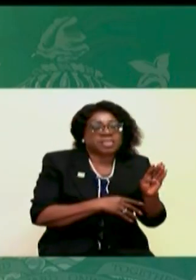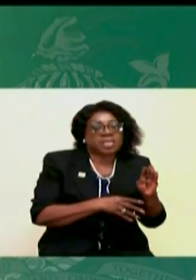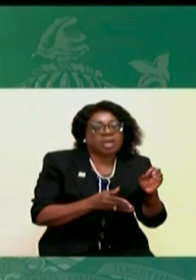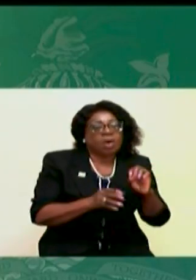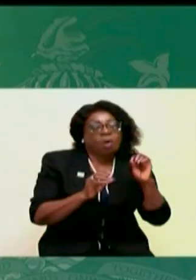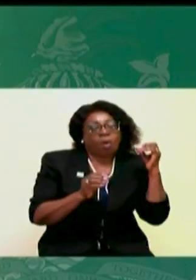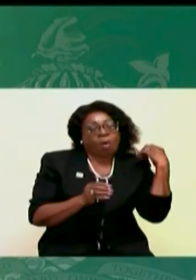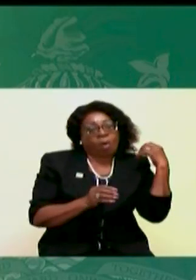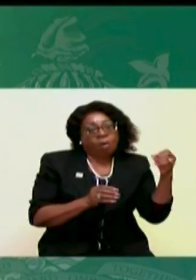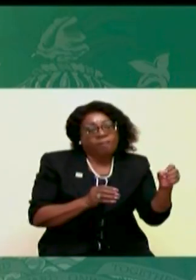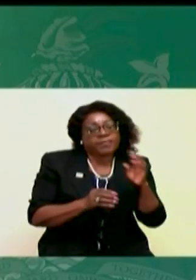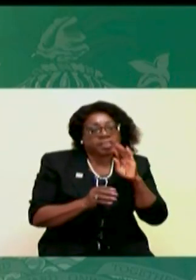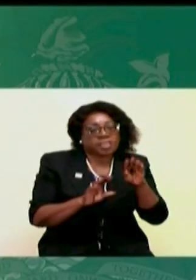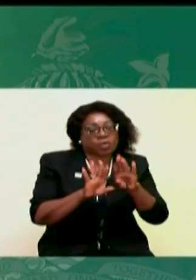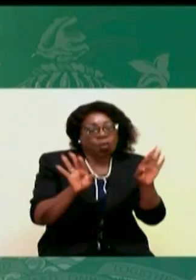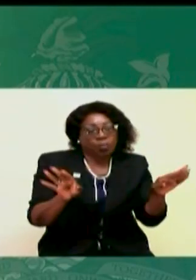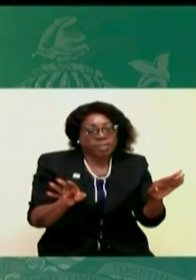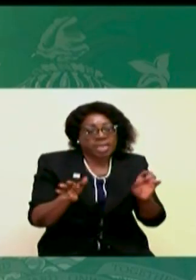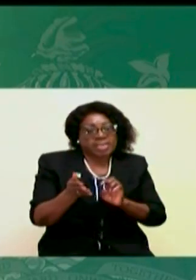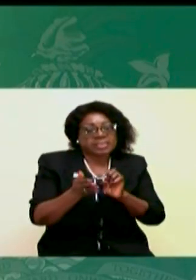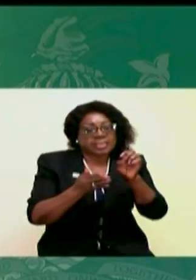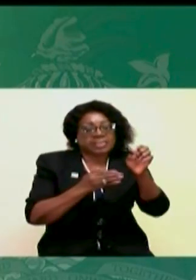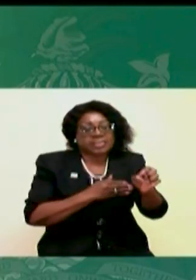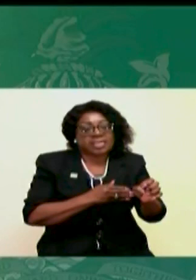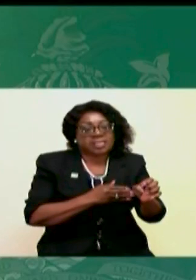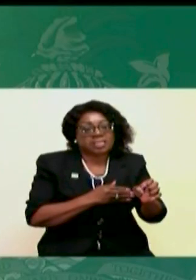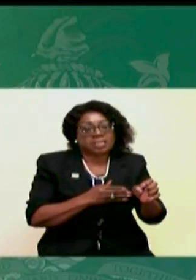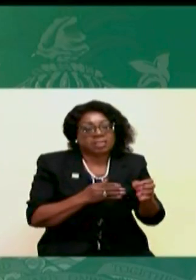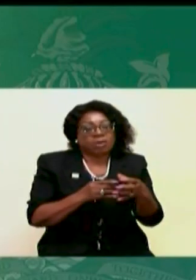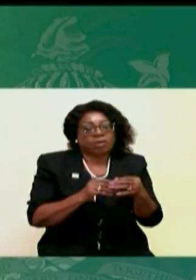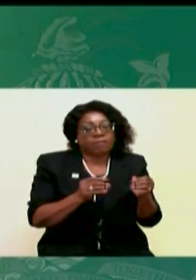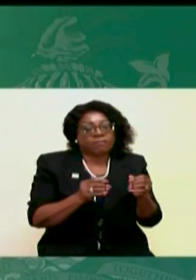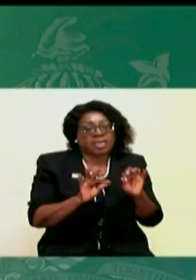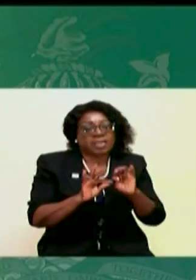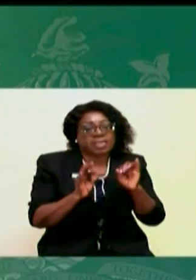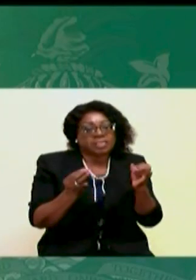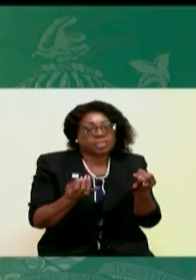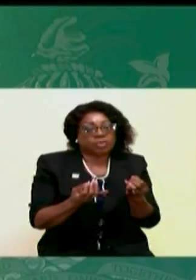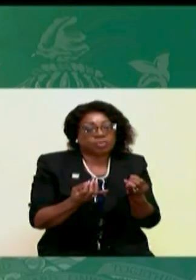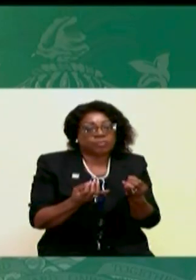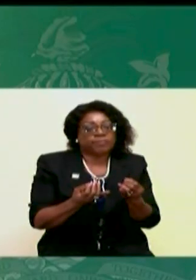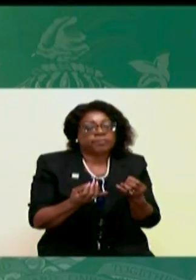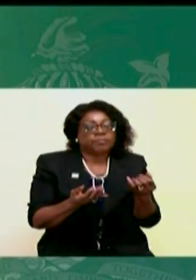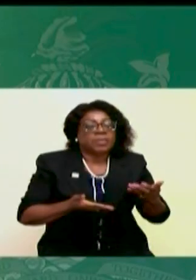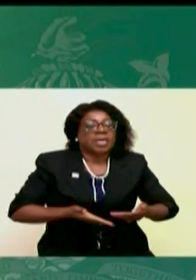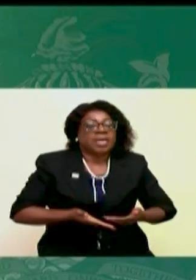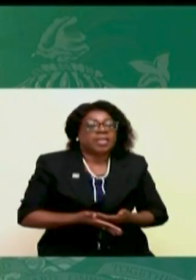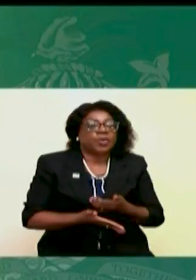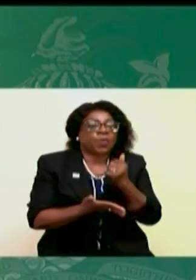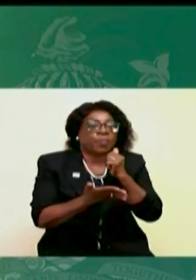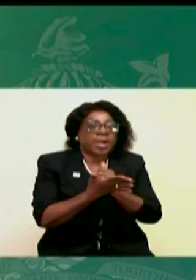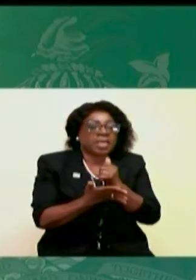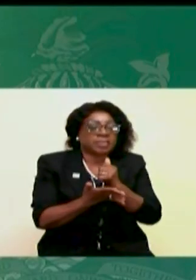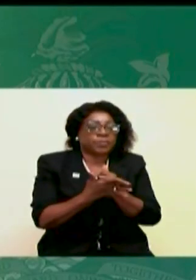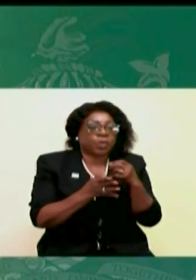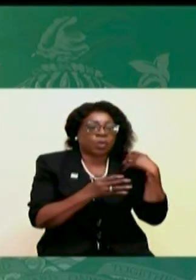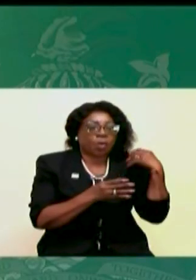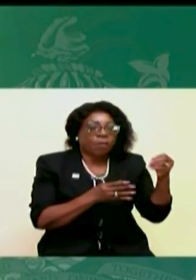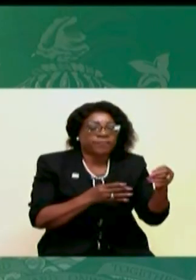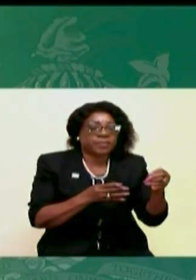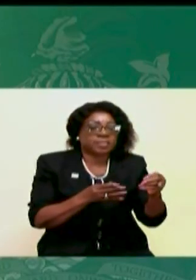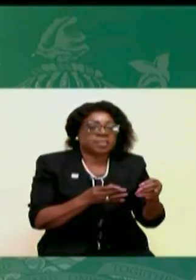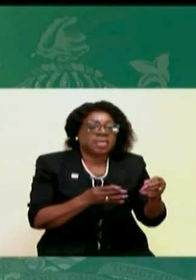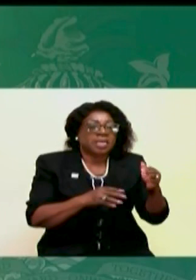an extension and expansion of the Institute. A new passport office is on the way also in South